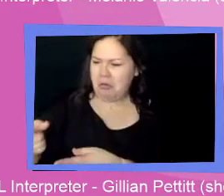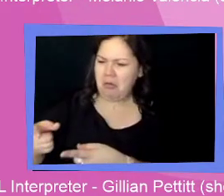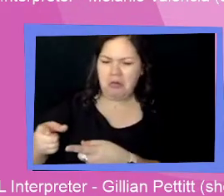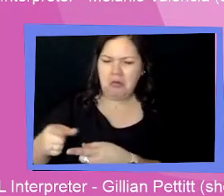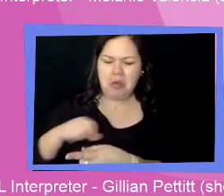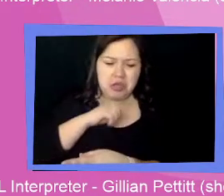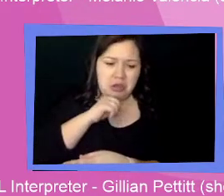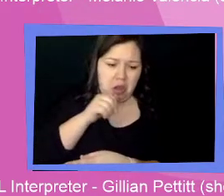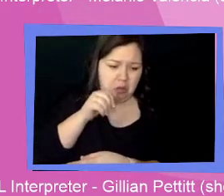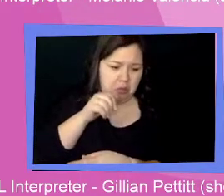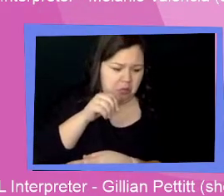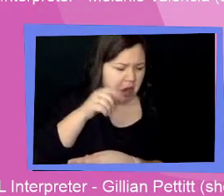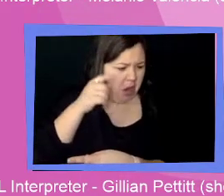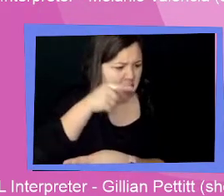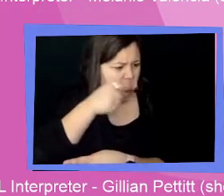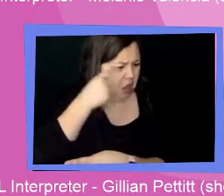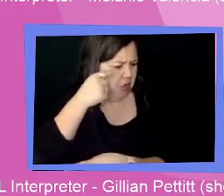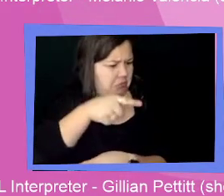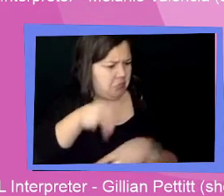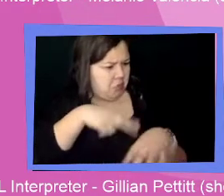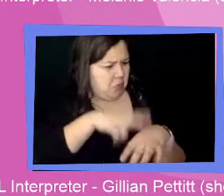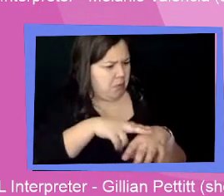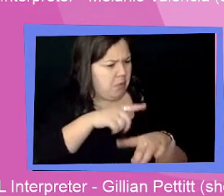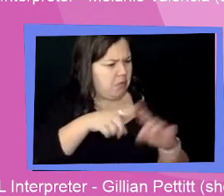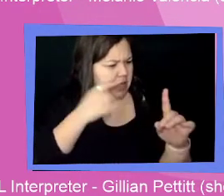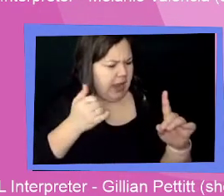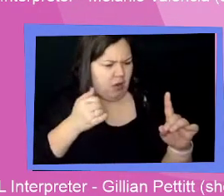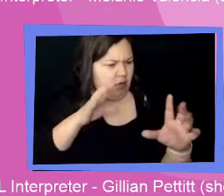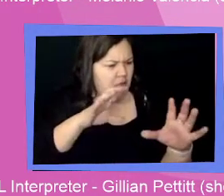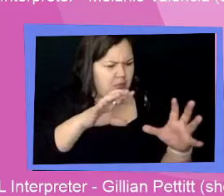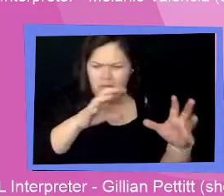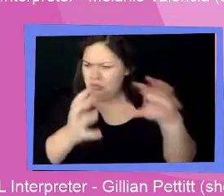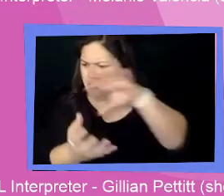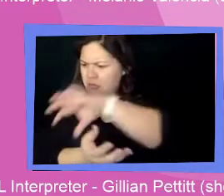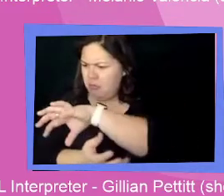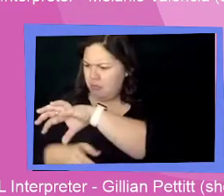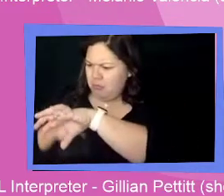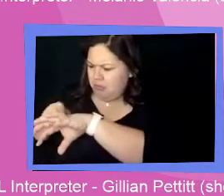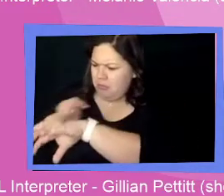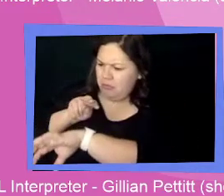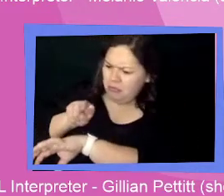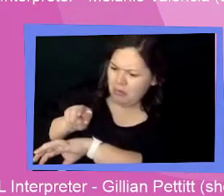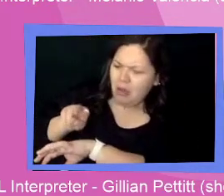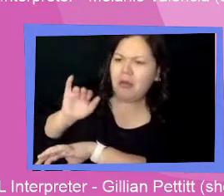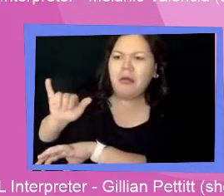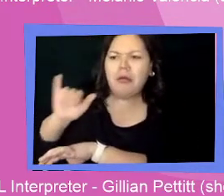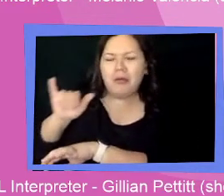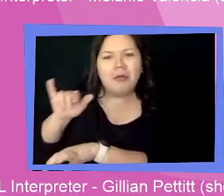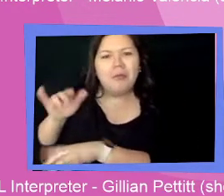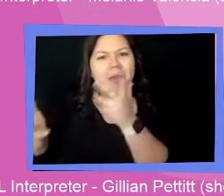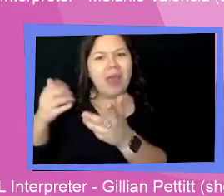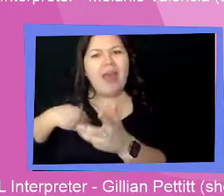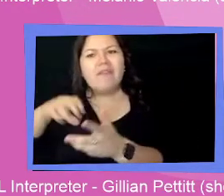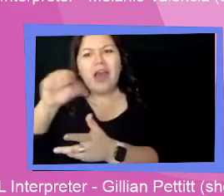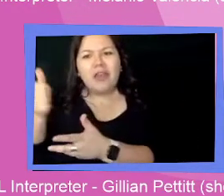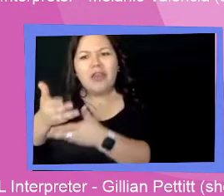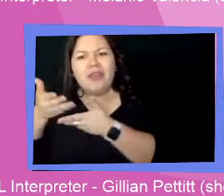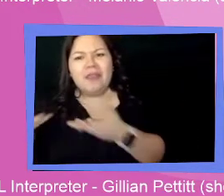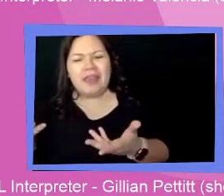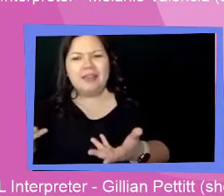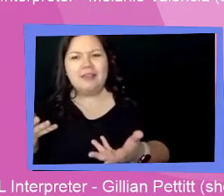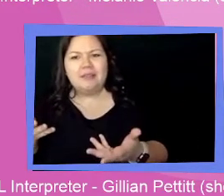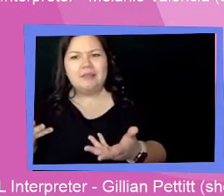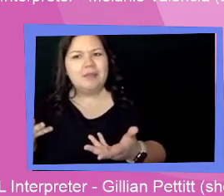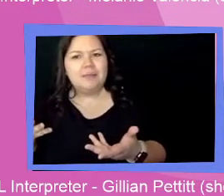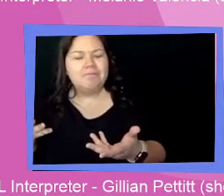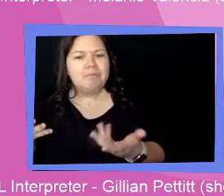when you frame it this way, when I'm looking at it from this perspective instead of straight on, like, oh, maybe there are things here that aren't